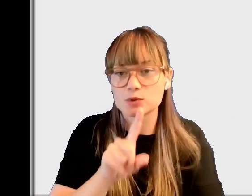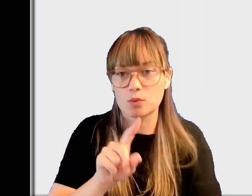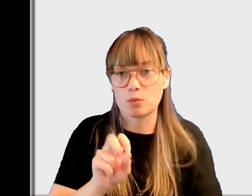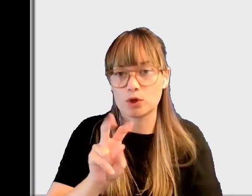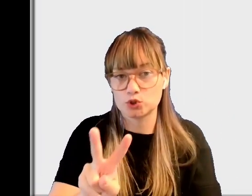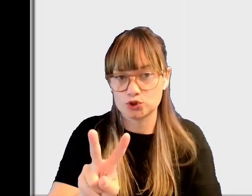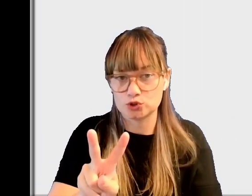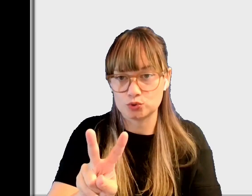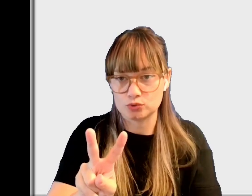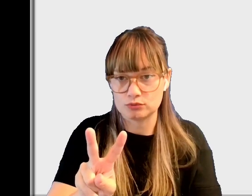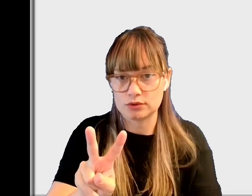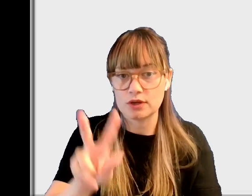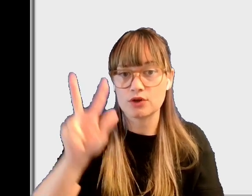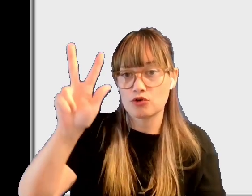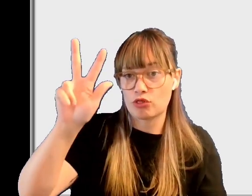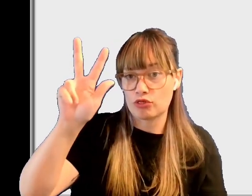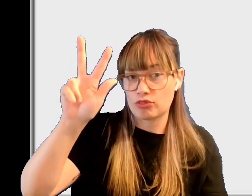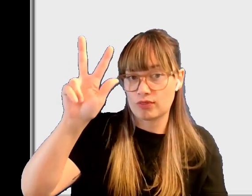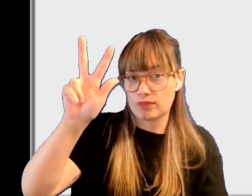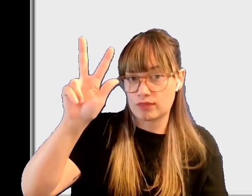times 1.2